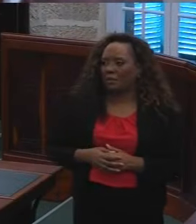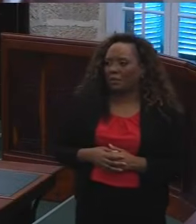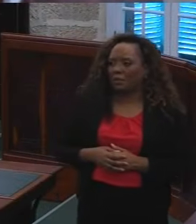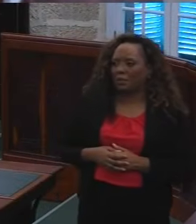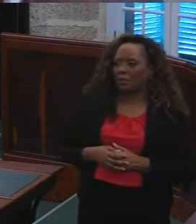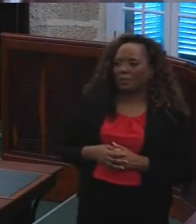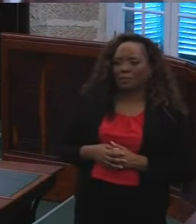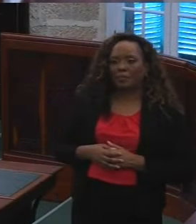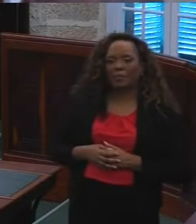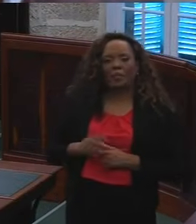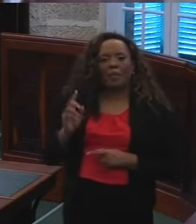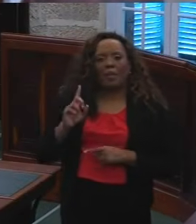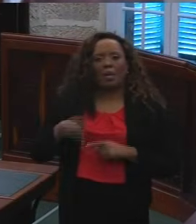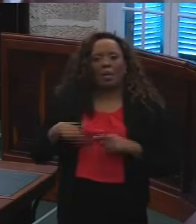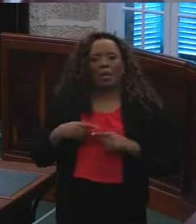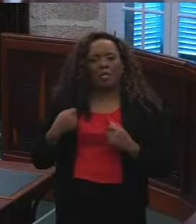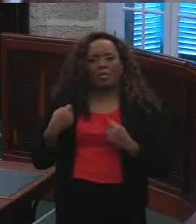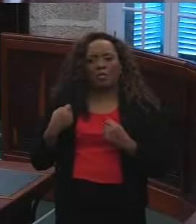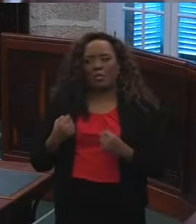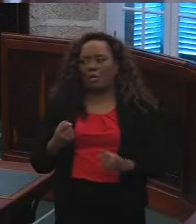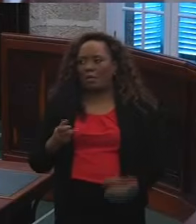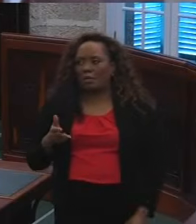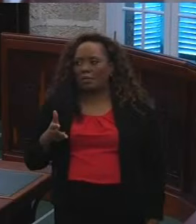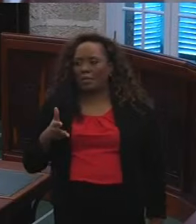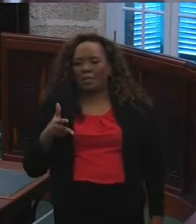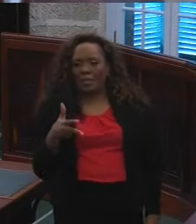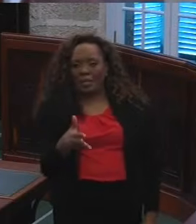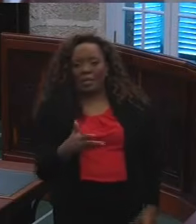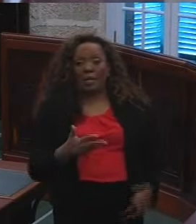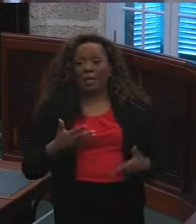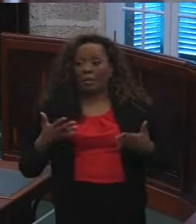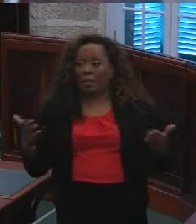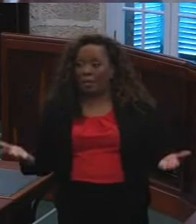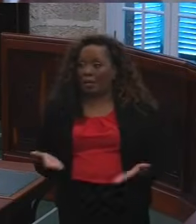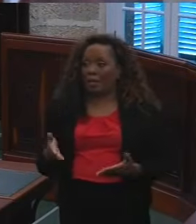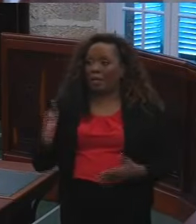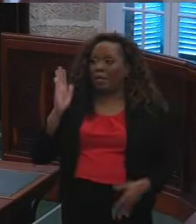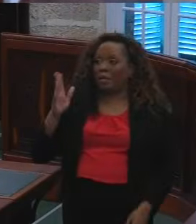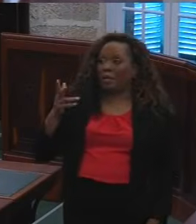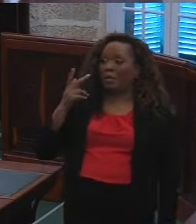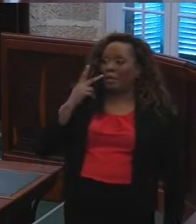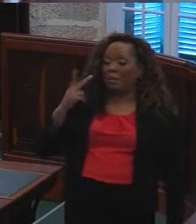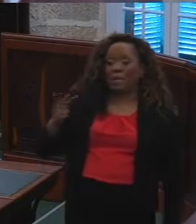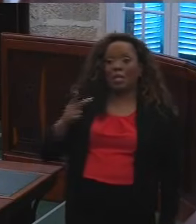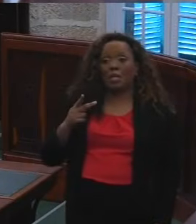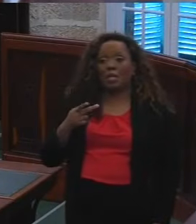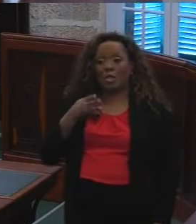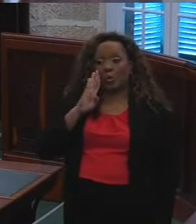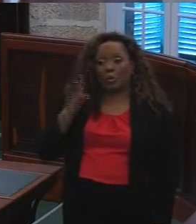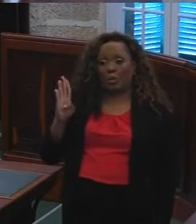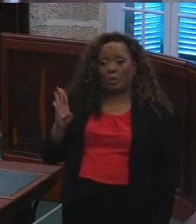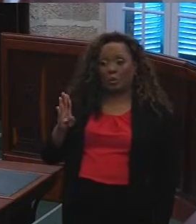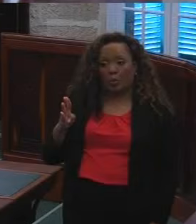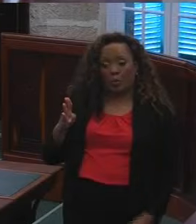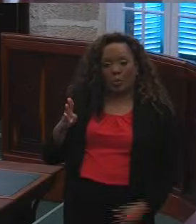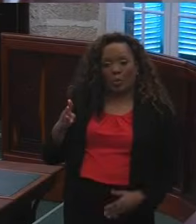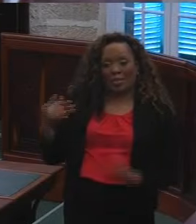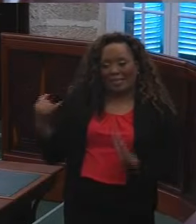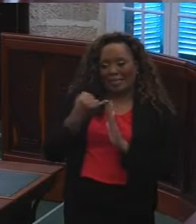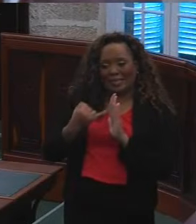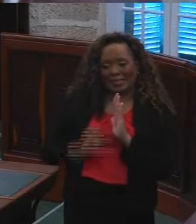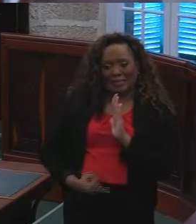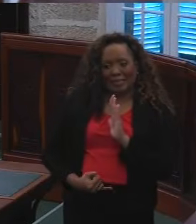blue, with the wheelchairs sign on it. And we started with that, but we already